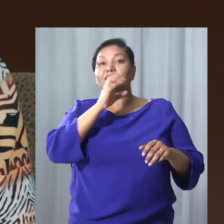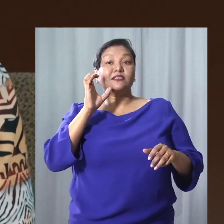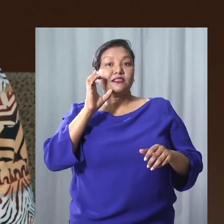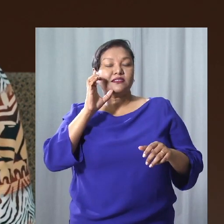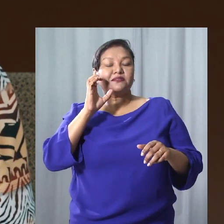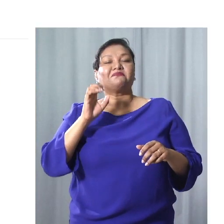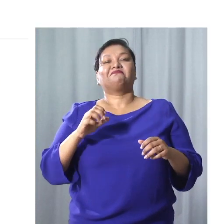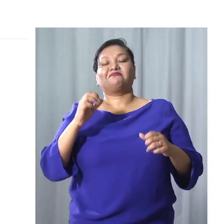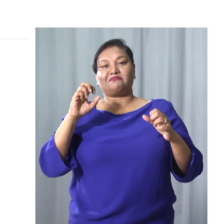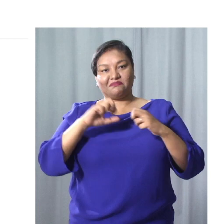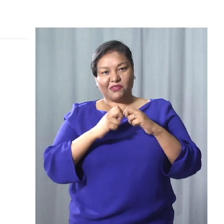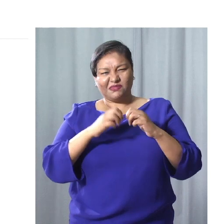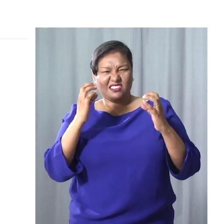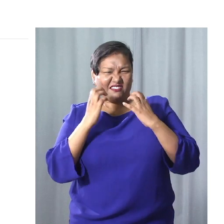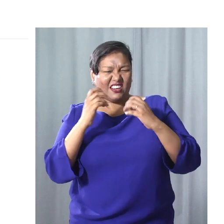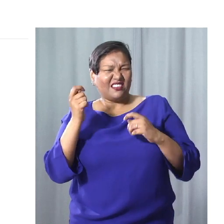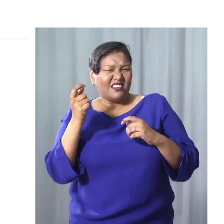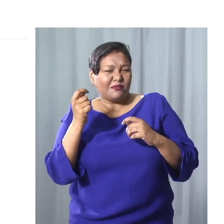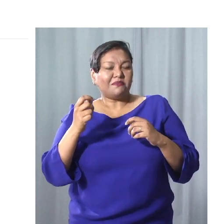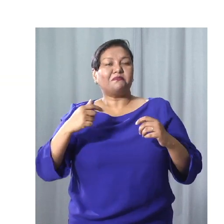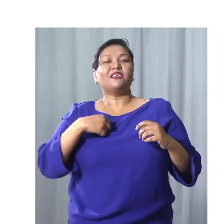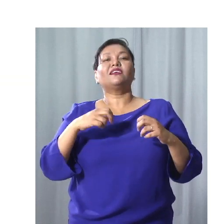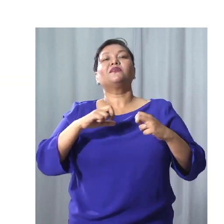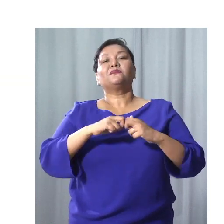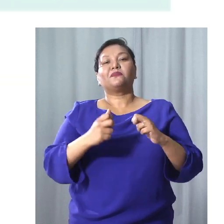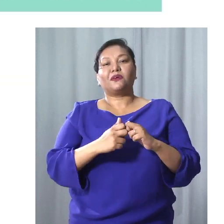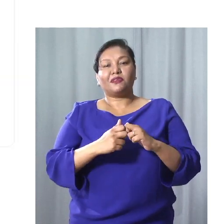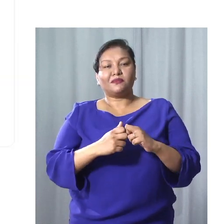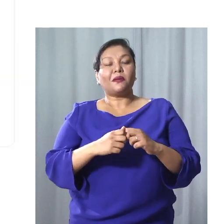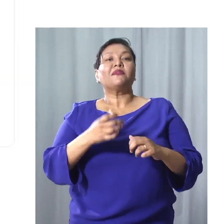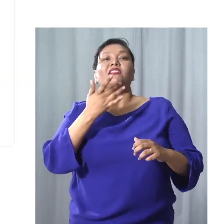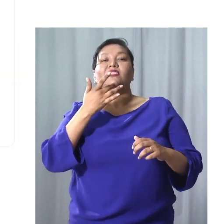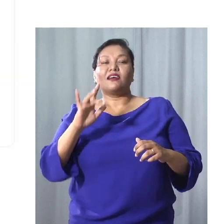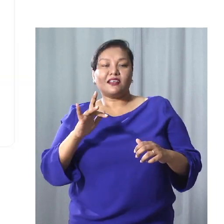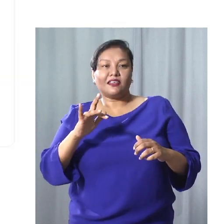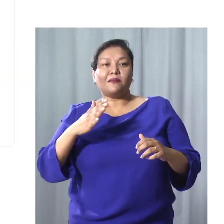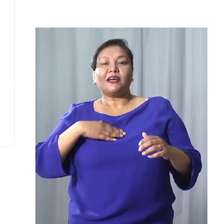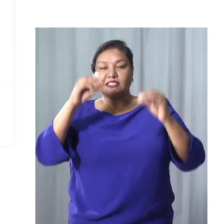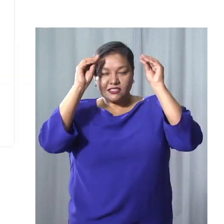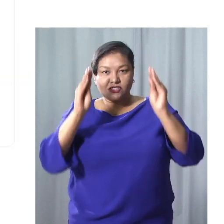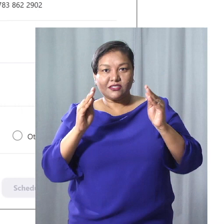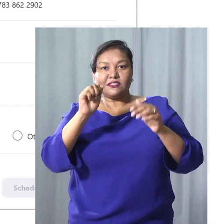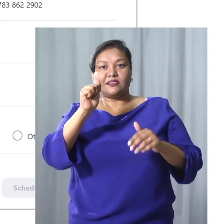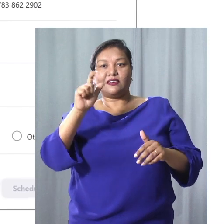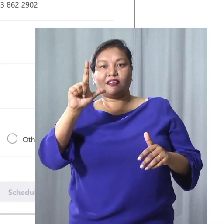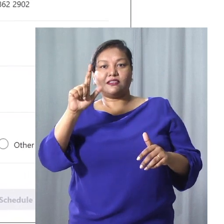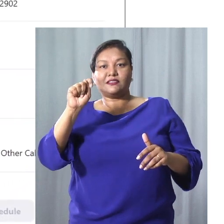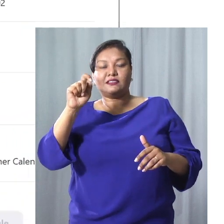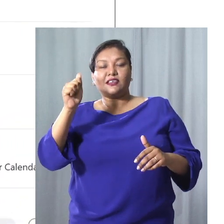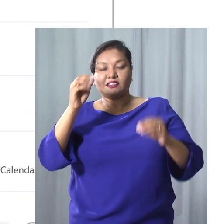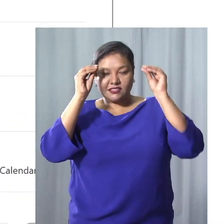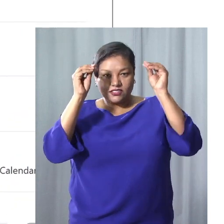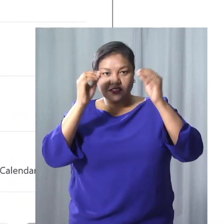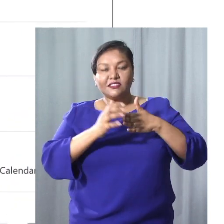senior myself, I also had some challenges. But luckily, ALTA was there to lead us, guide us, help